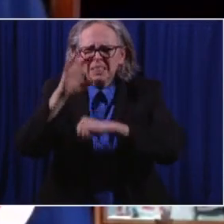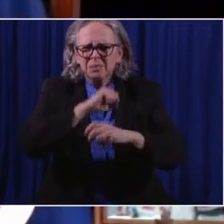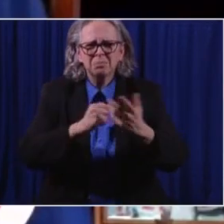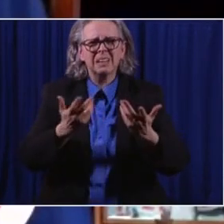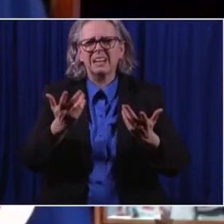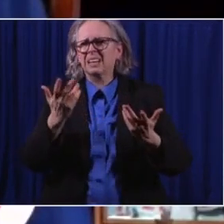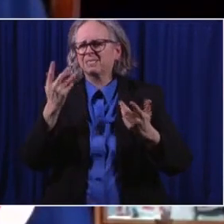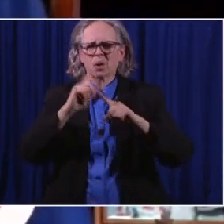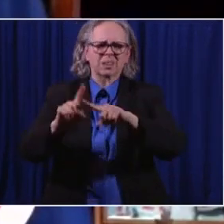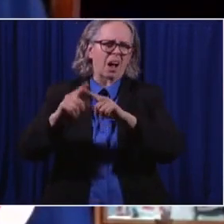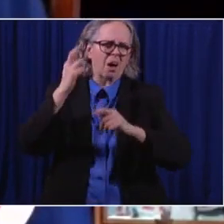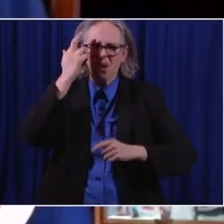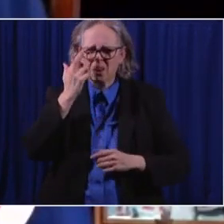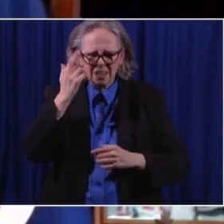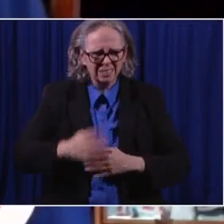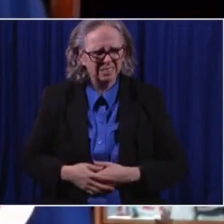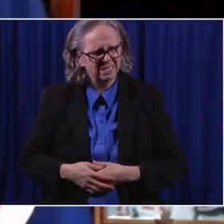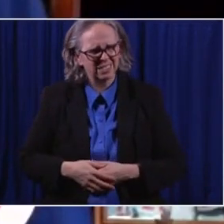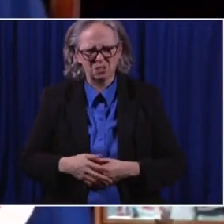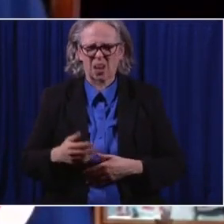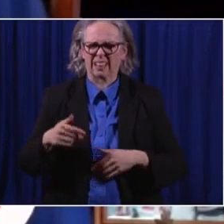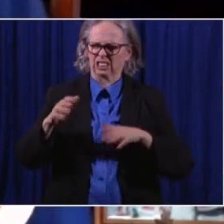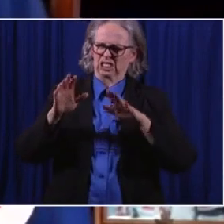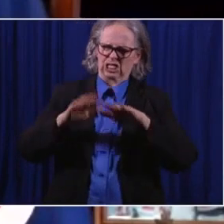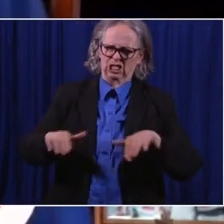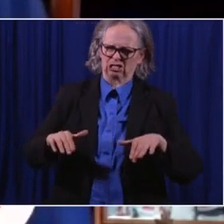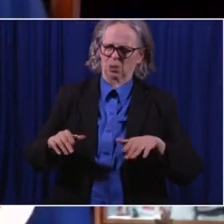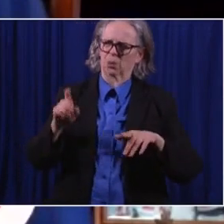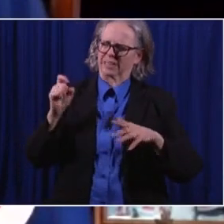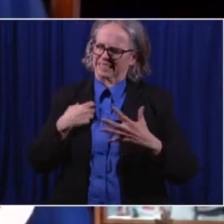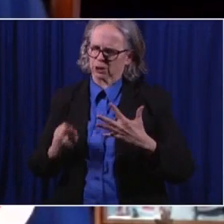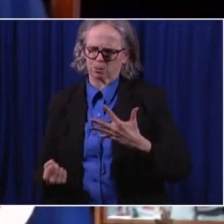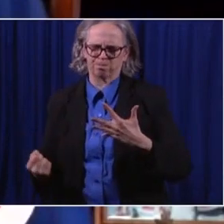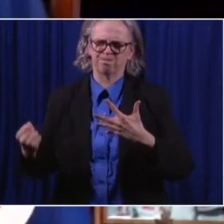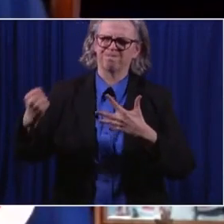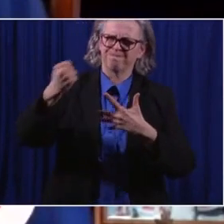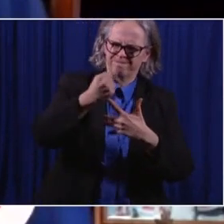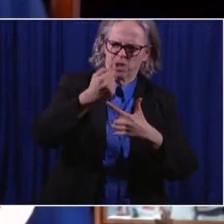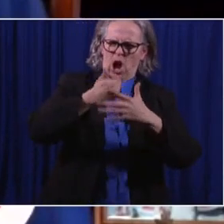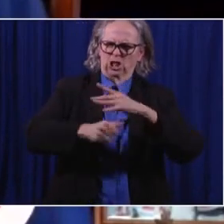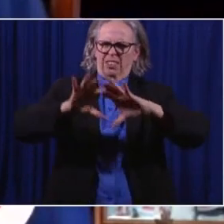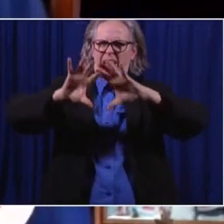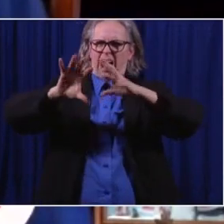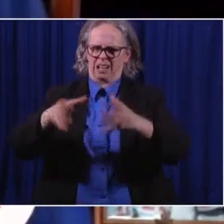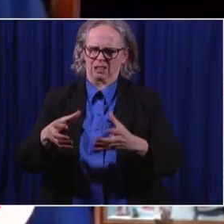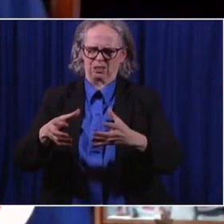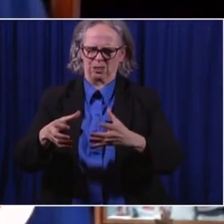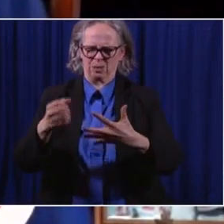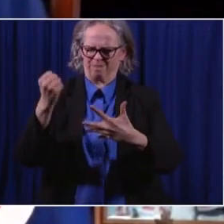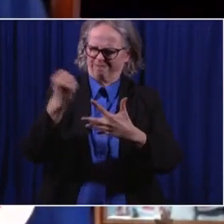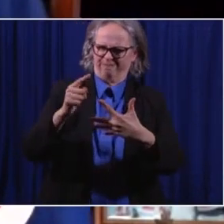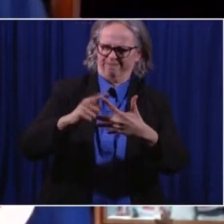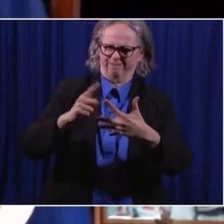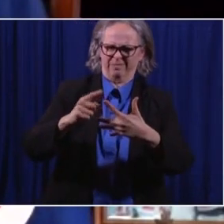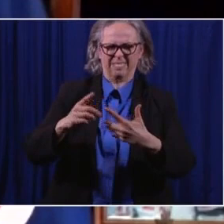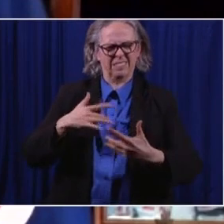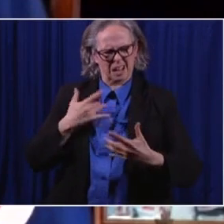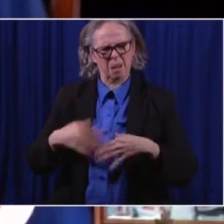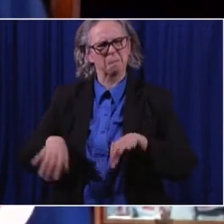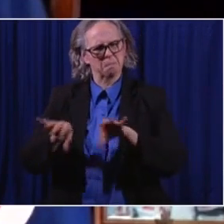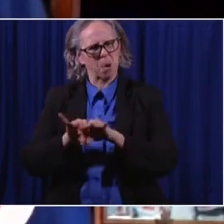prioritization of those children, which has been very important to you as leader of this administration, to help kids, to give them